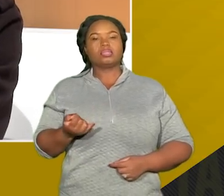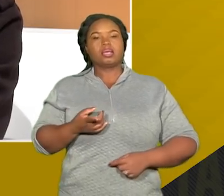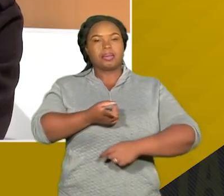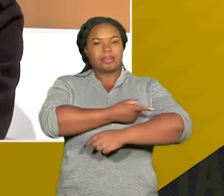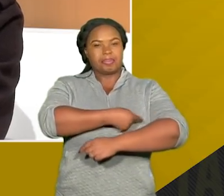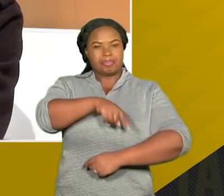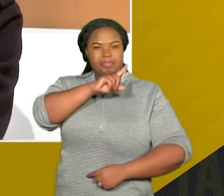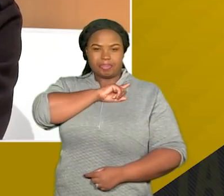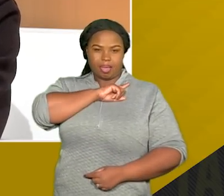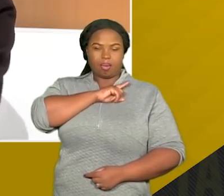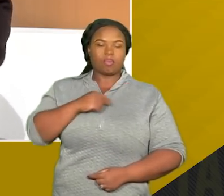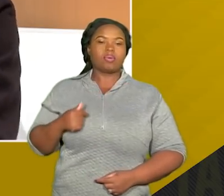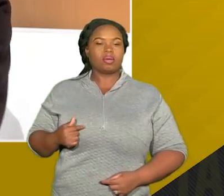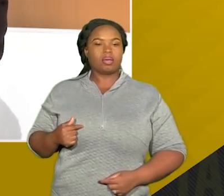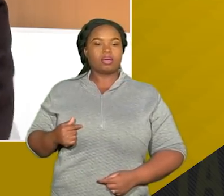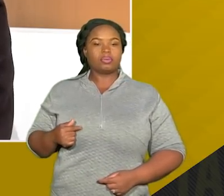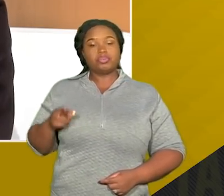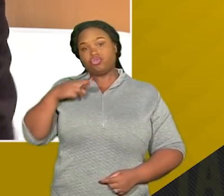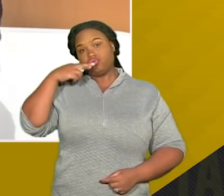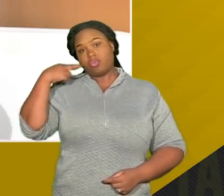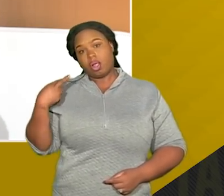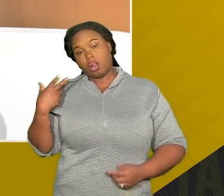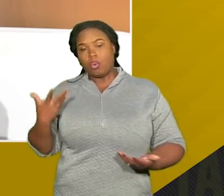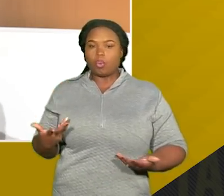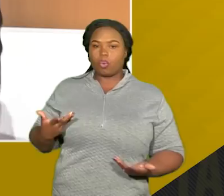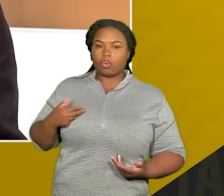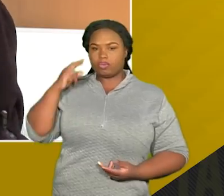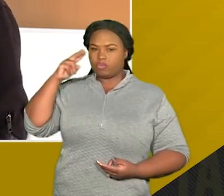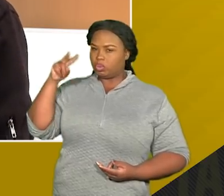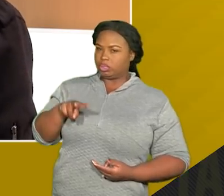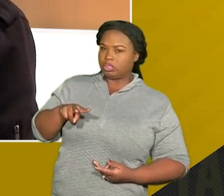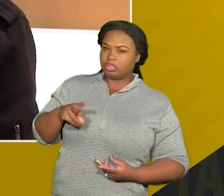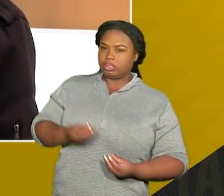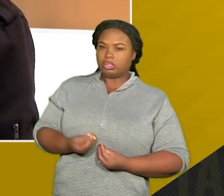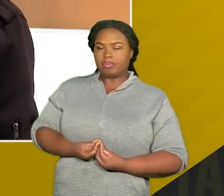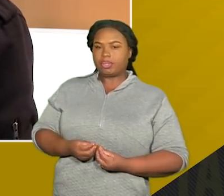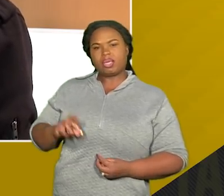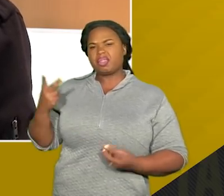also, either real or perceived, to do something which other people can't do.